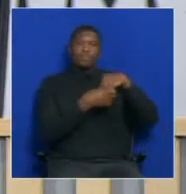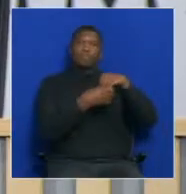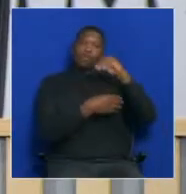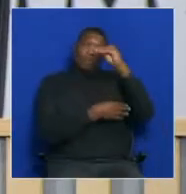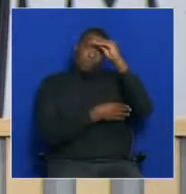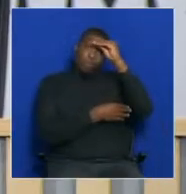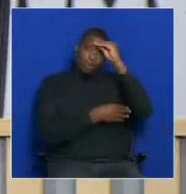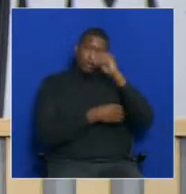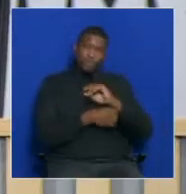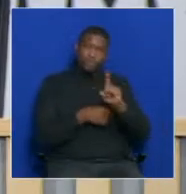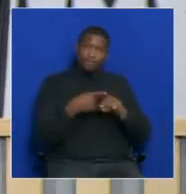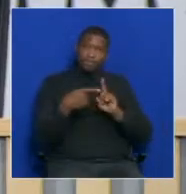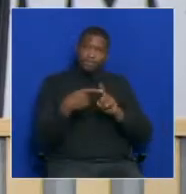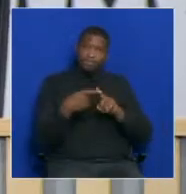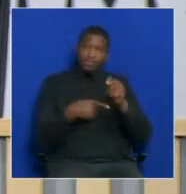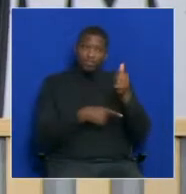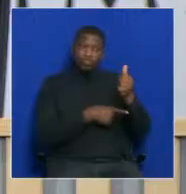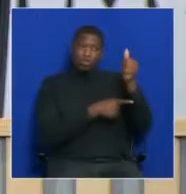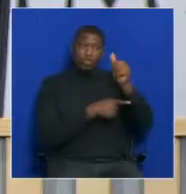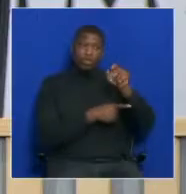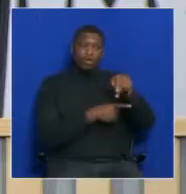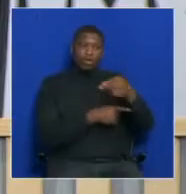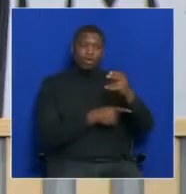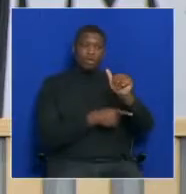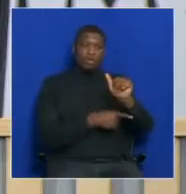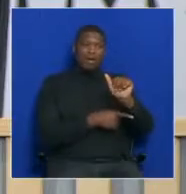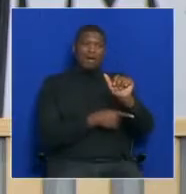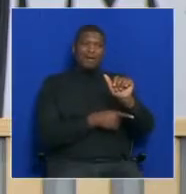General Patlani, General Ngwenya,